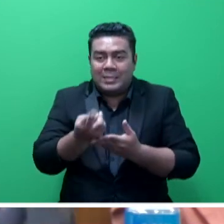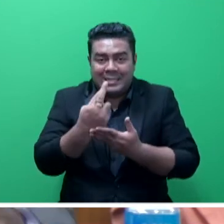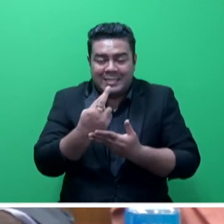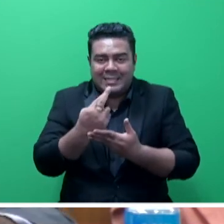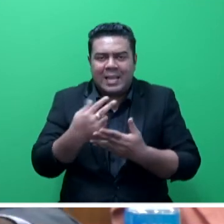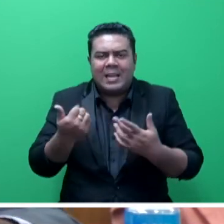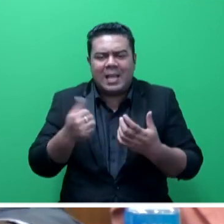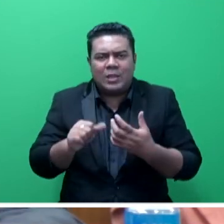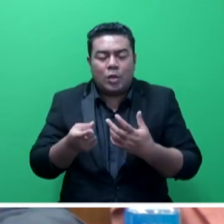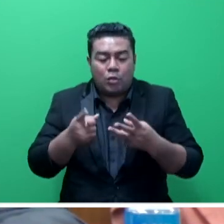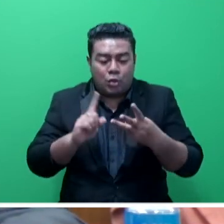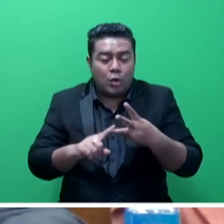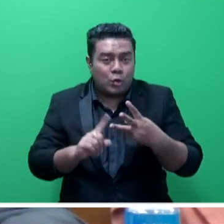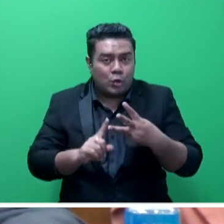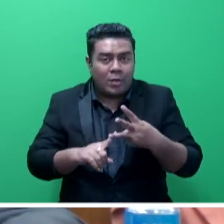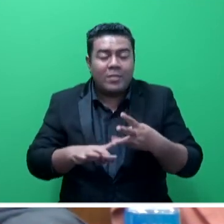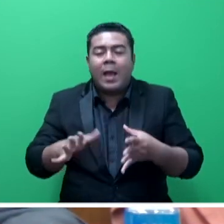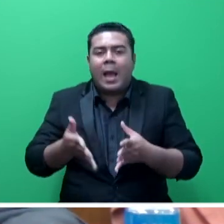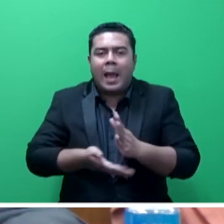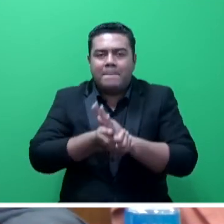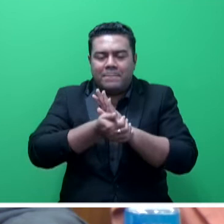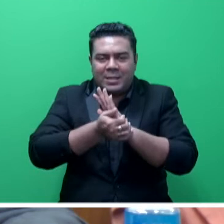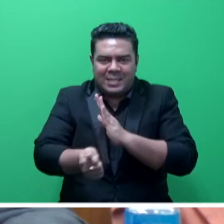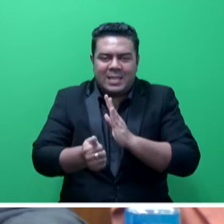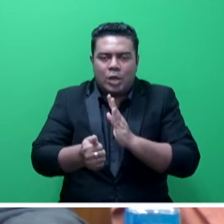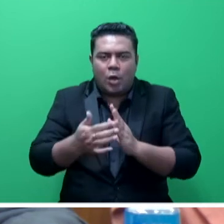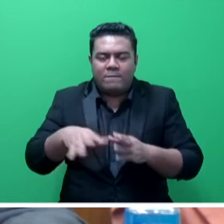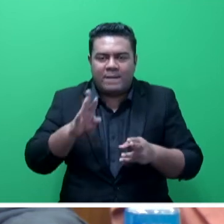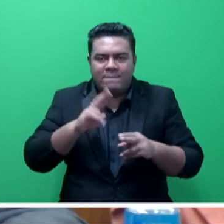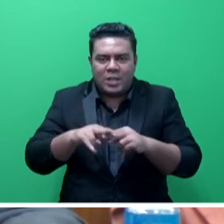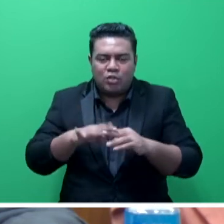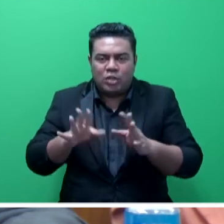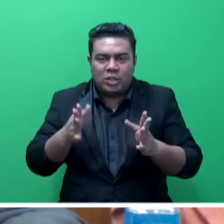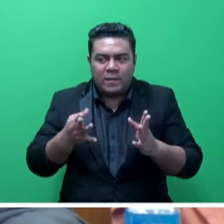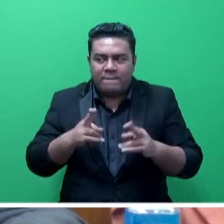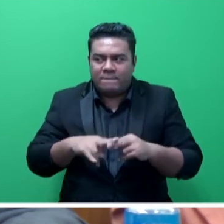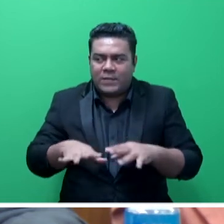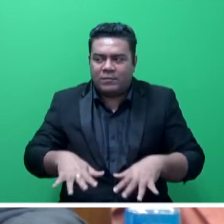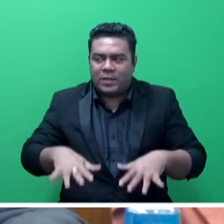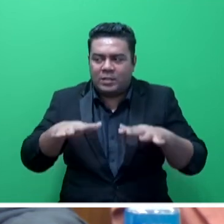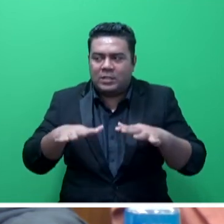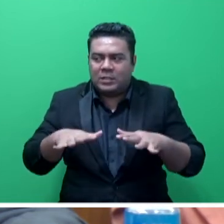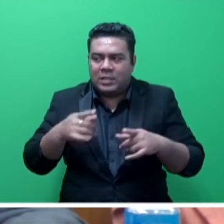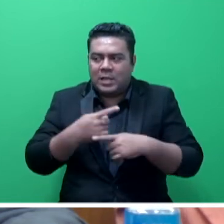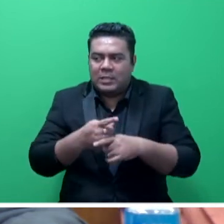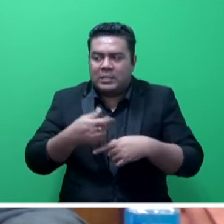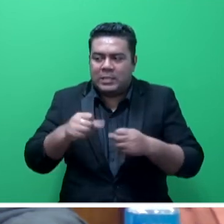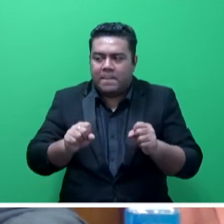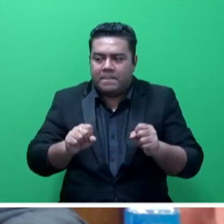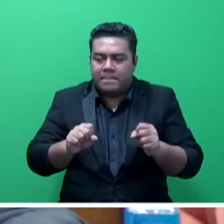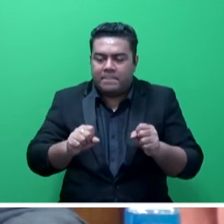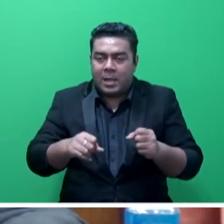industries. Thirdly, the upscaling of the Fiji flash flood guidance system. Our current system